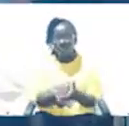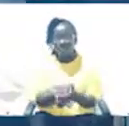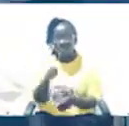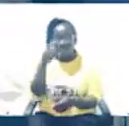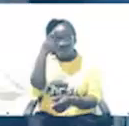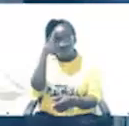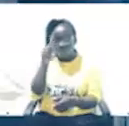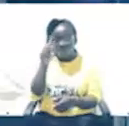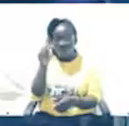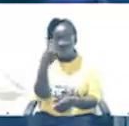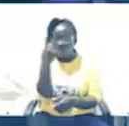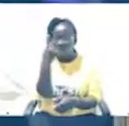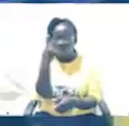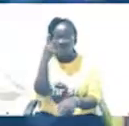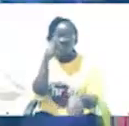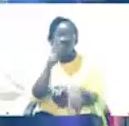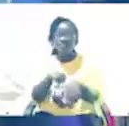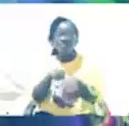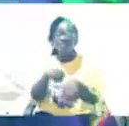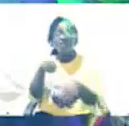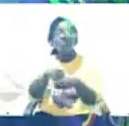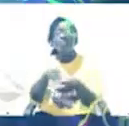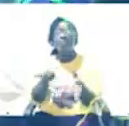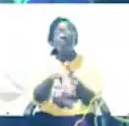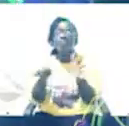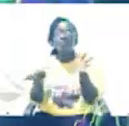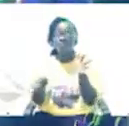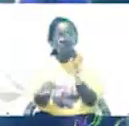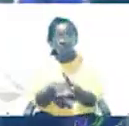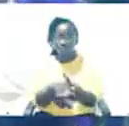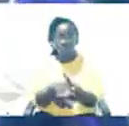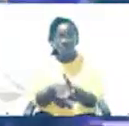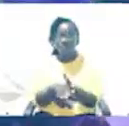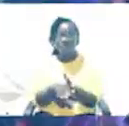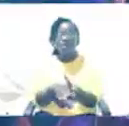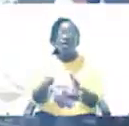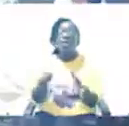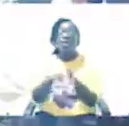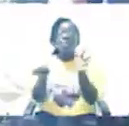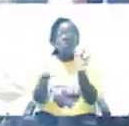in the Bible, the Bible says